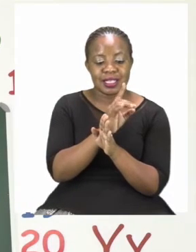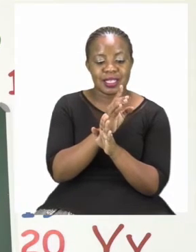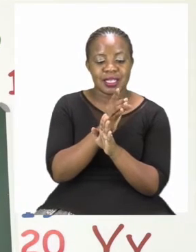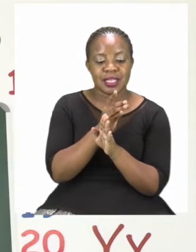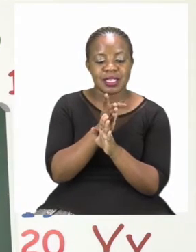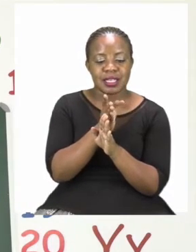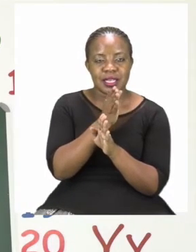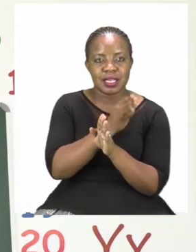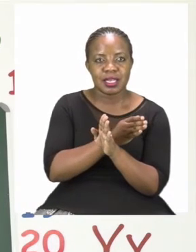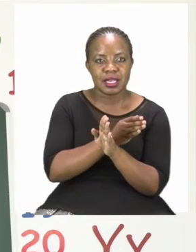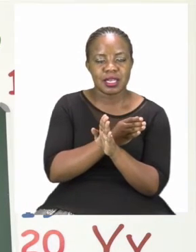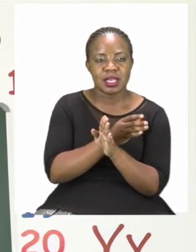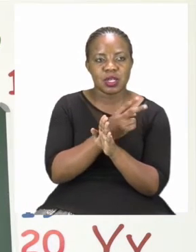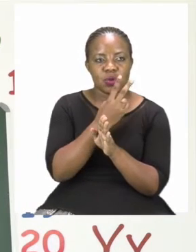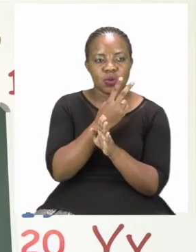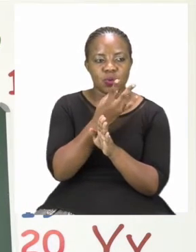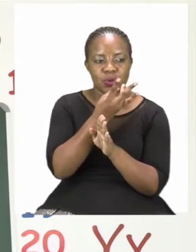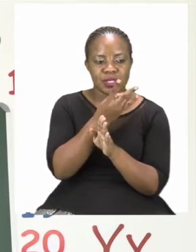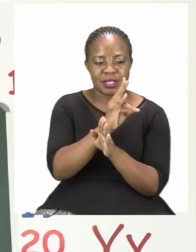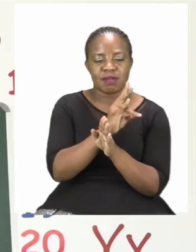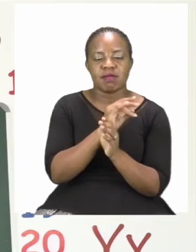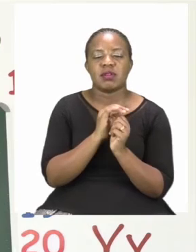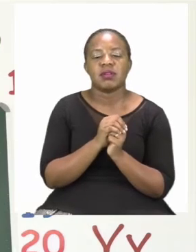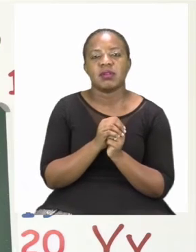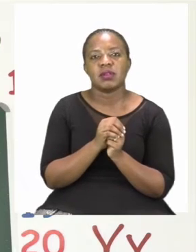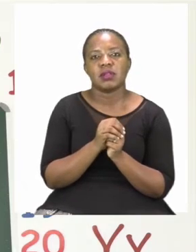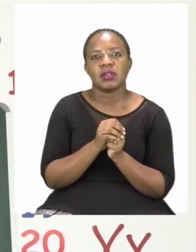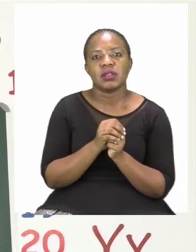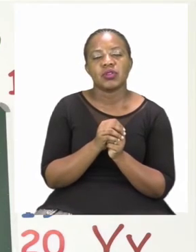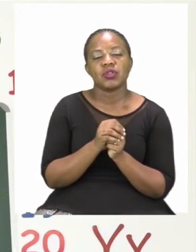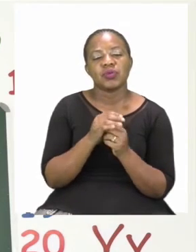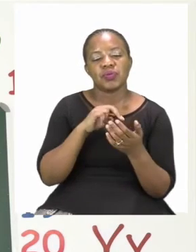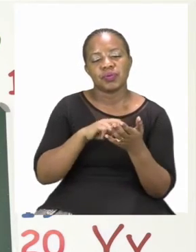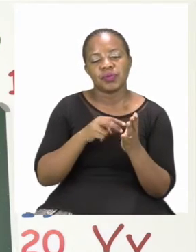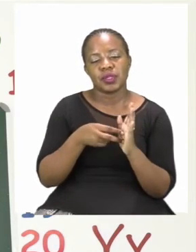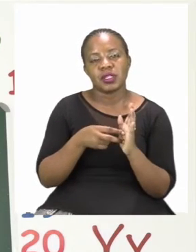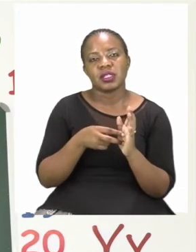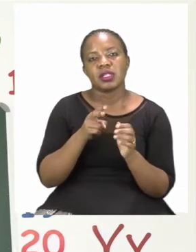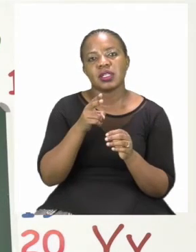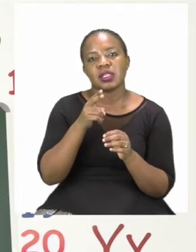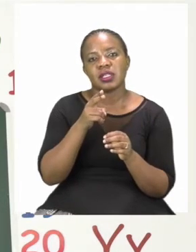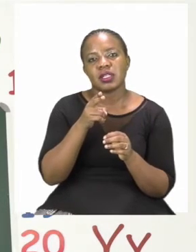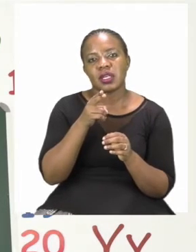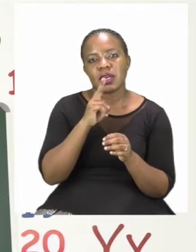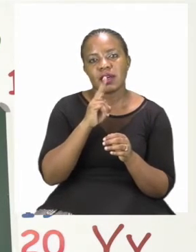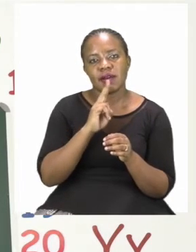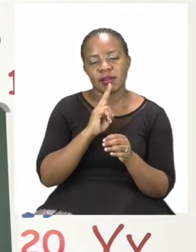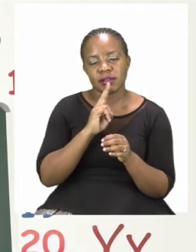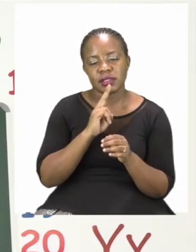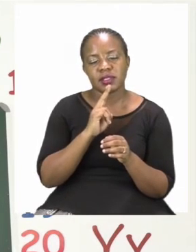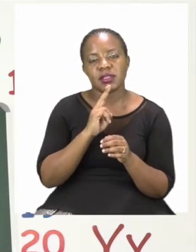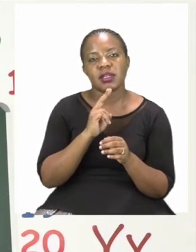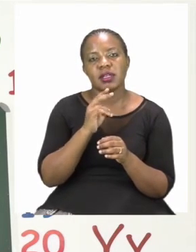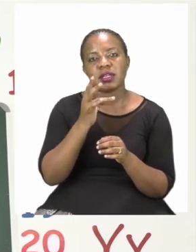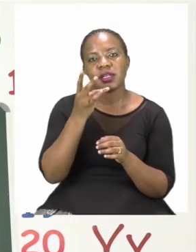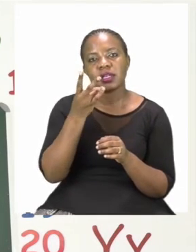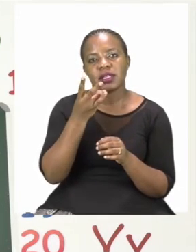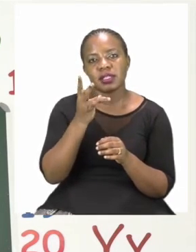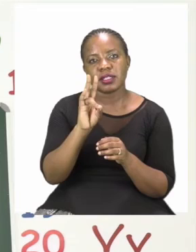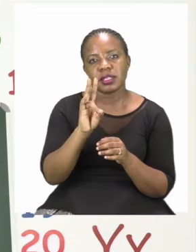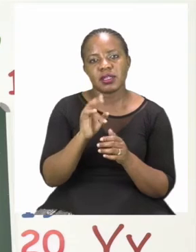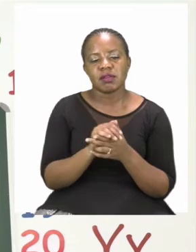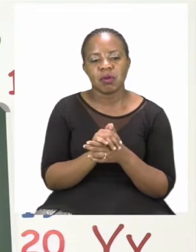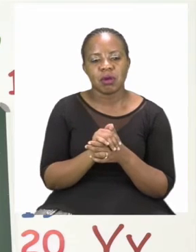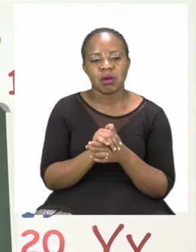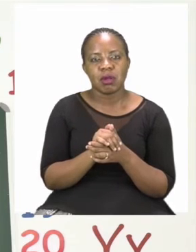backwards is 7. We are going to write the number 7. Oopsies, my chalk fell.